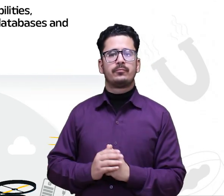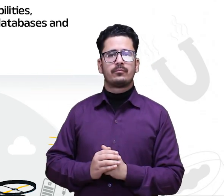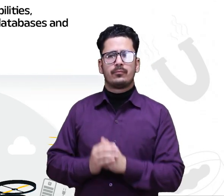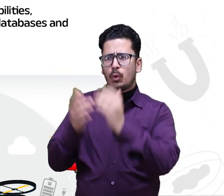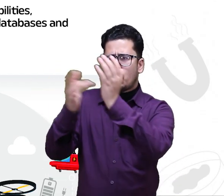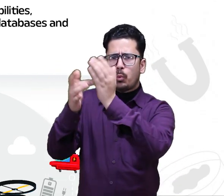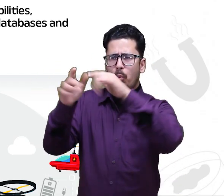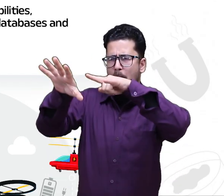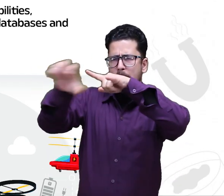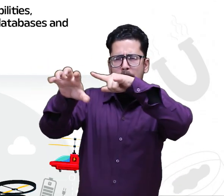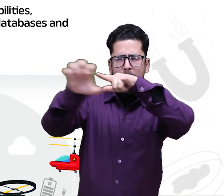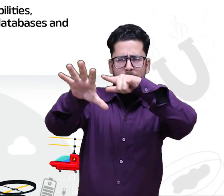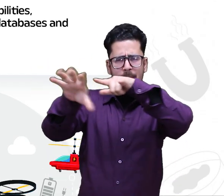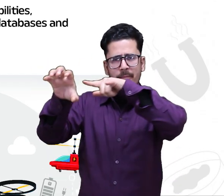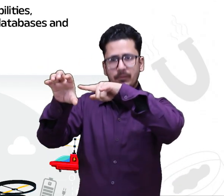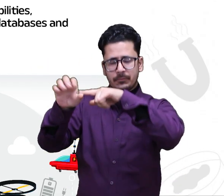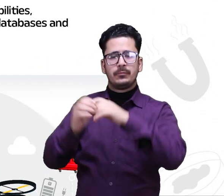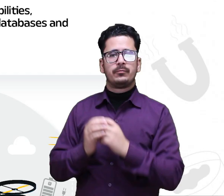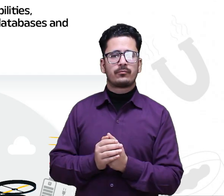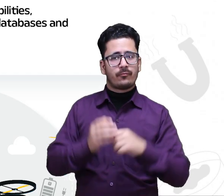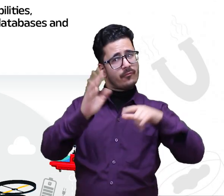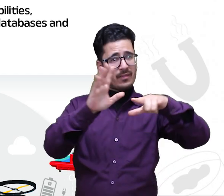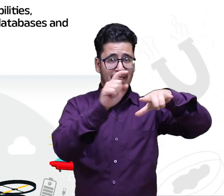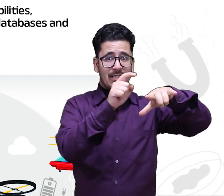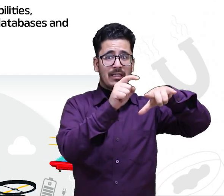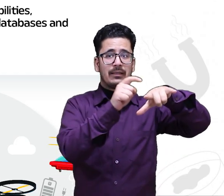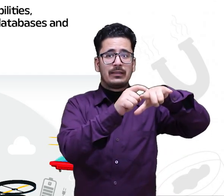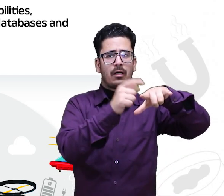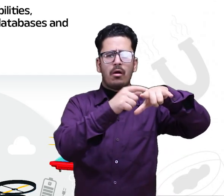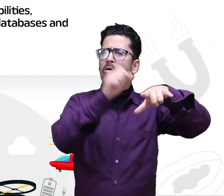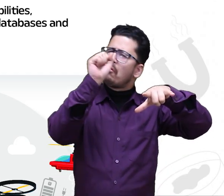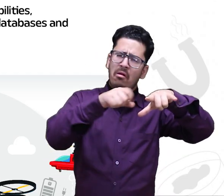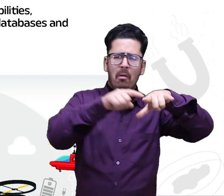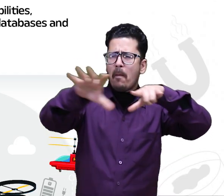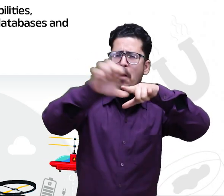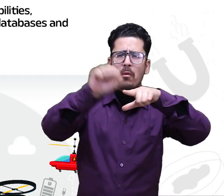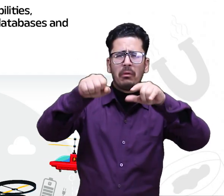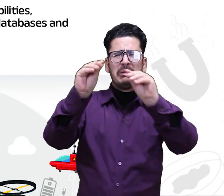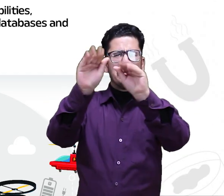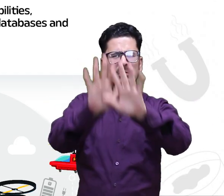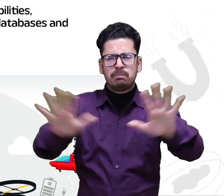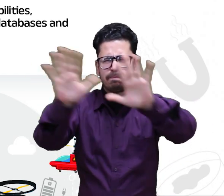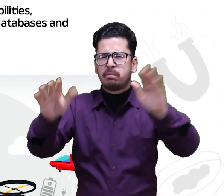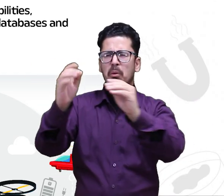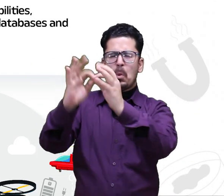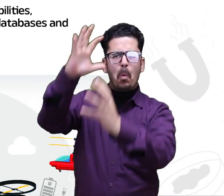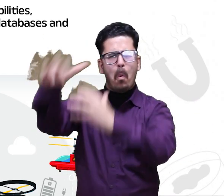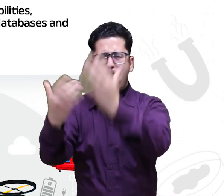systems use advanced technologies to improve environmental monitoring and air quality